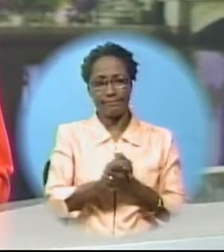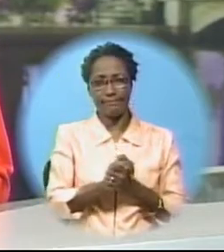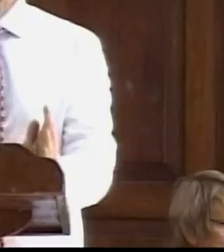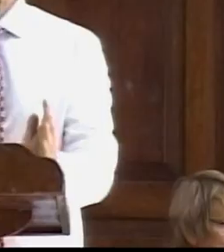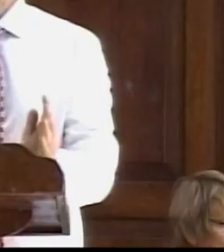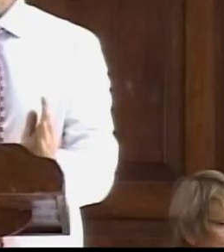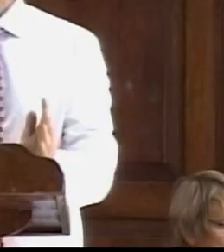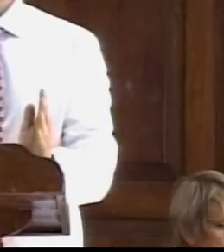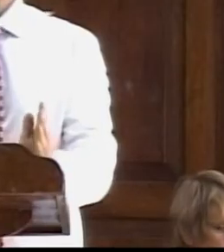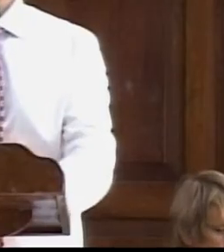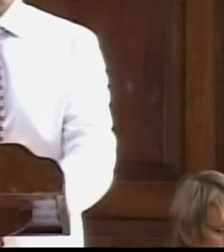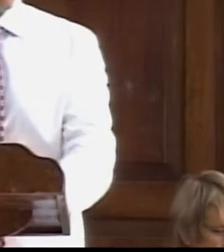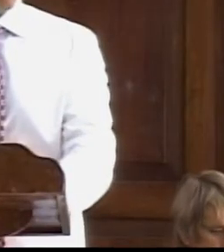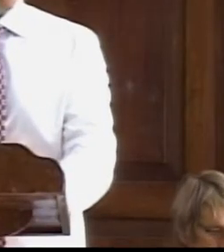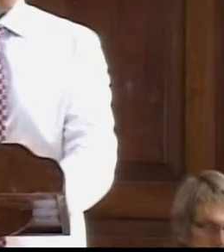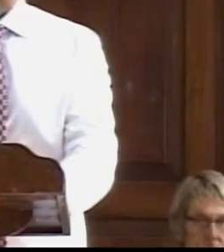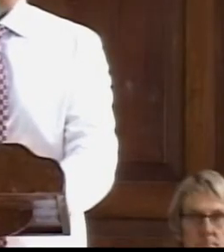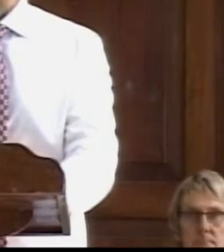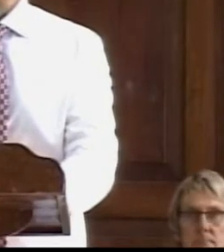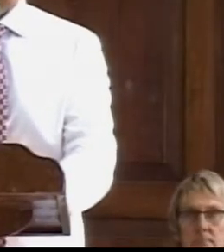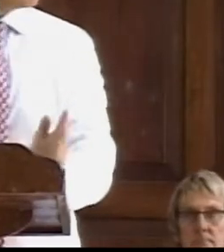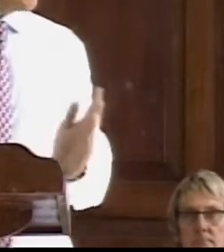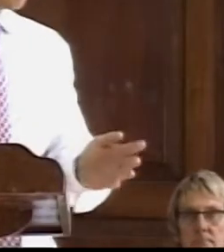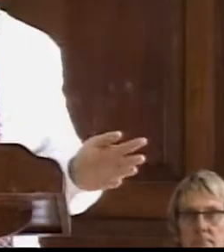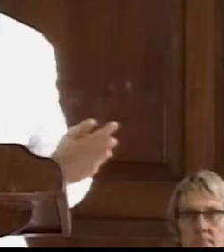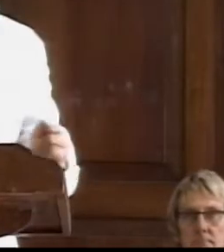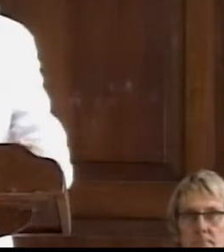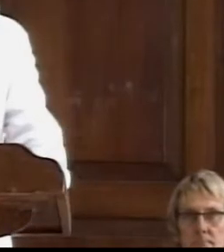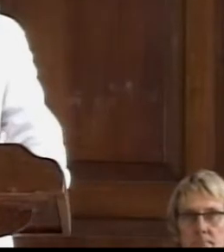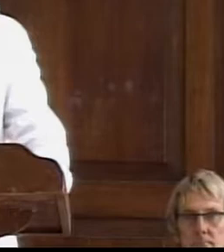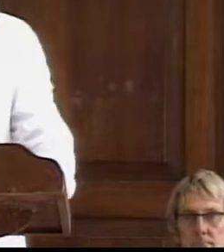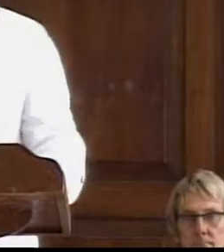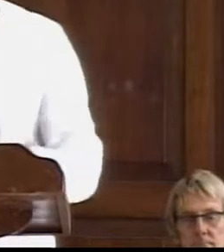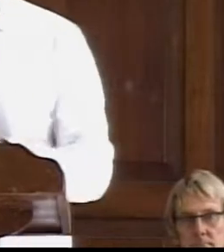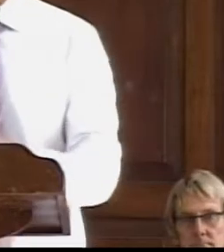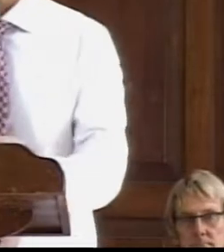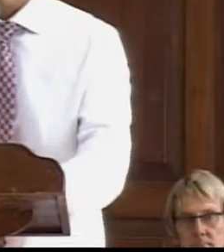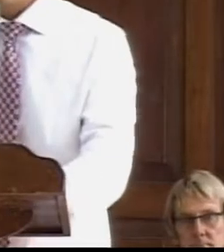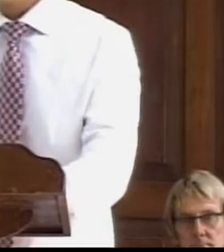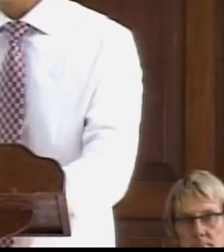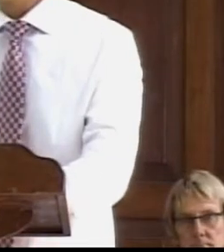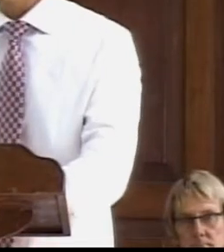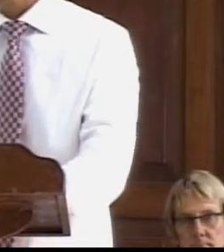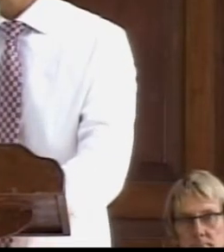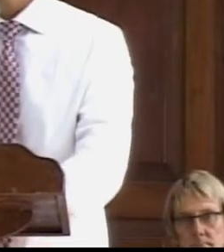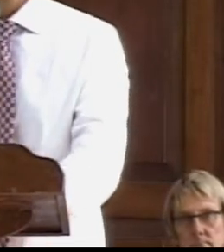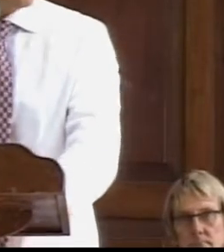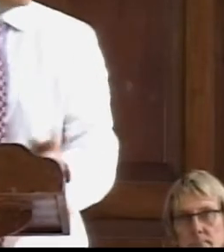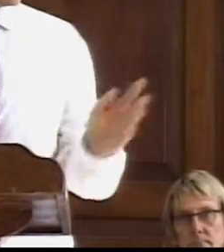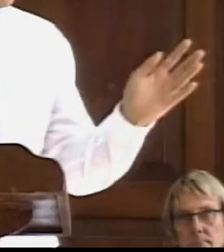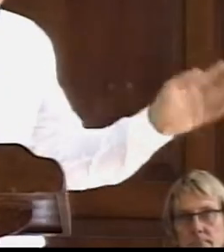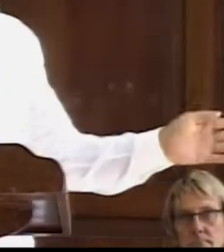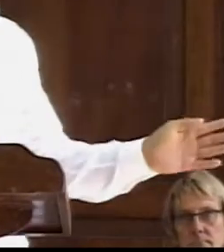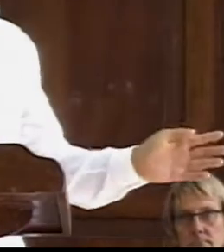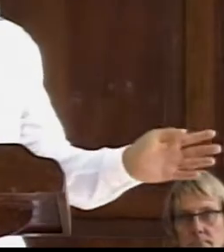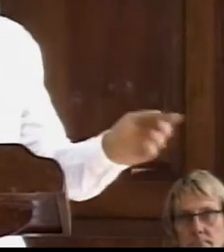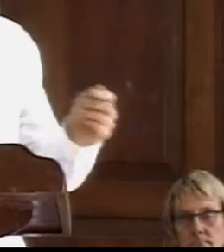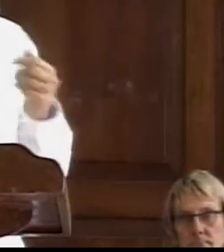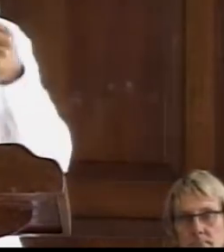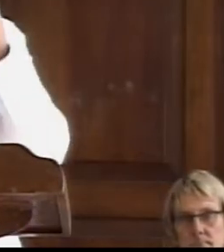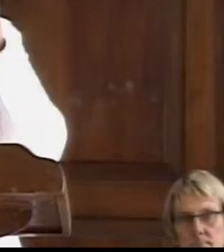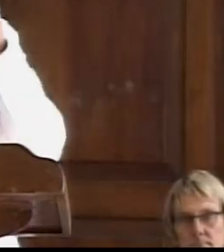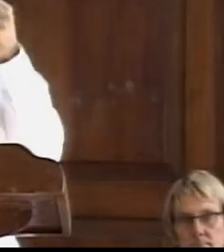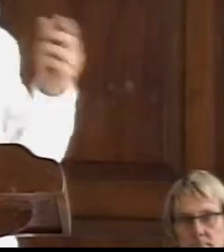So today, though, with the help of everyone on the stage, we're presenting